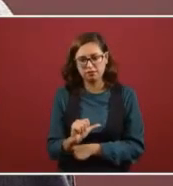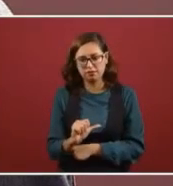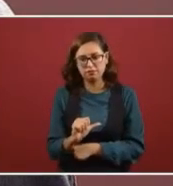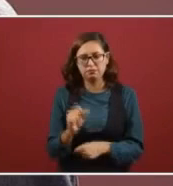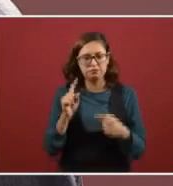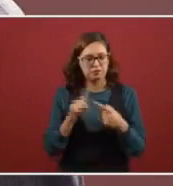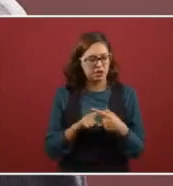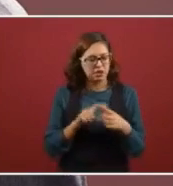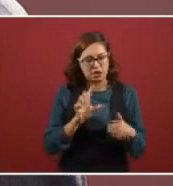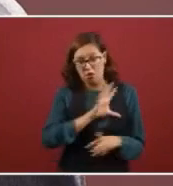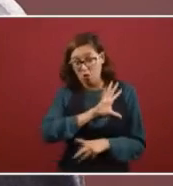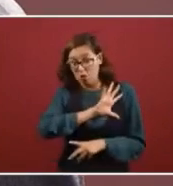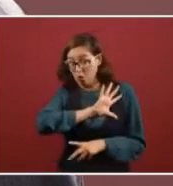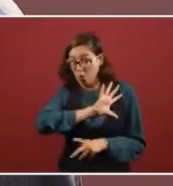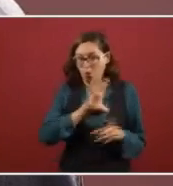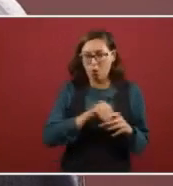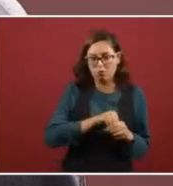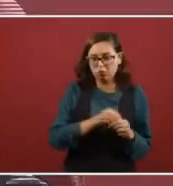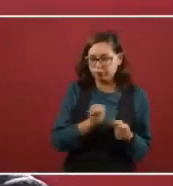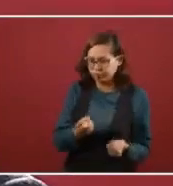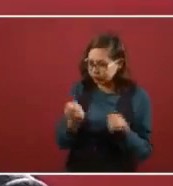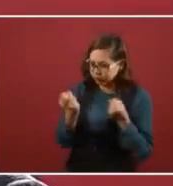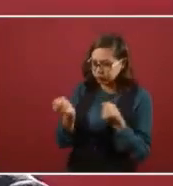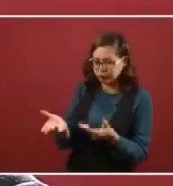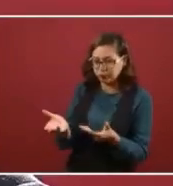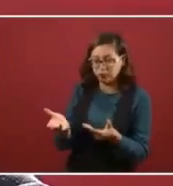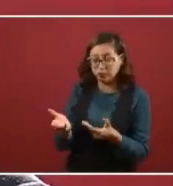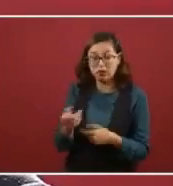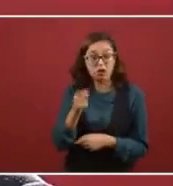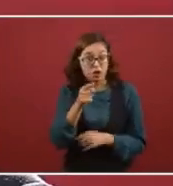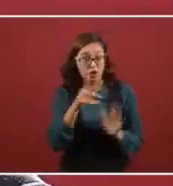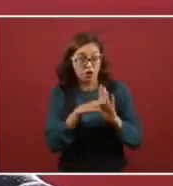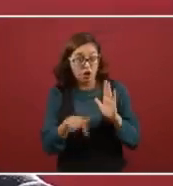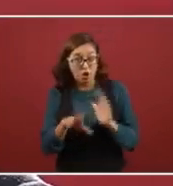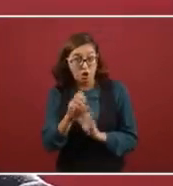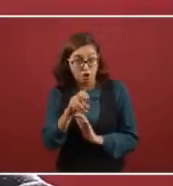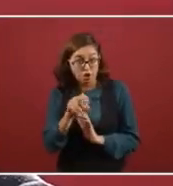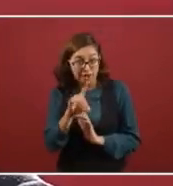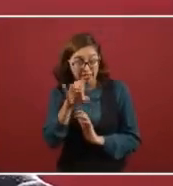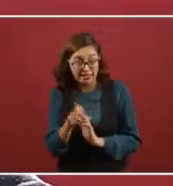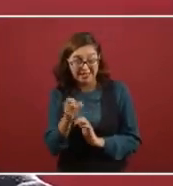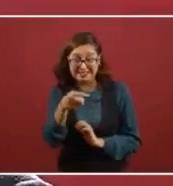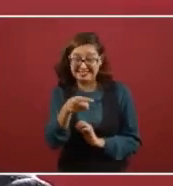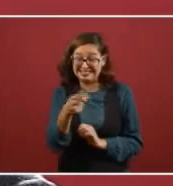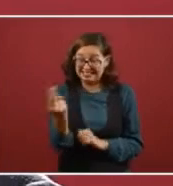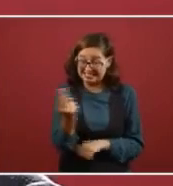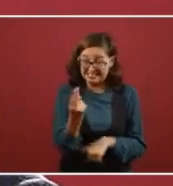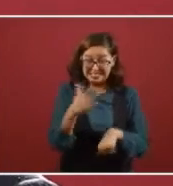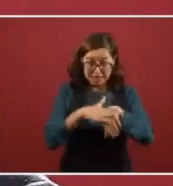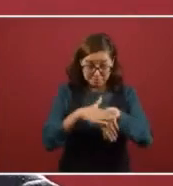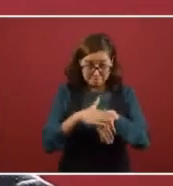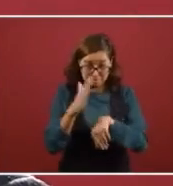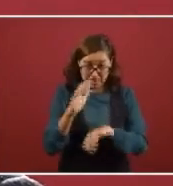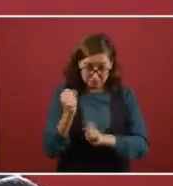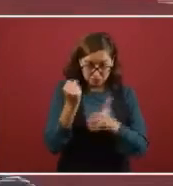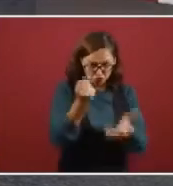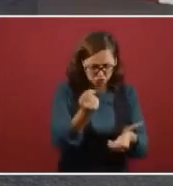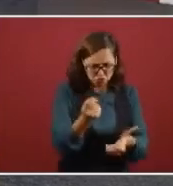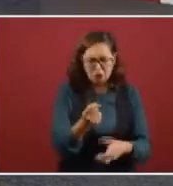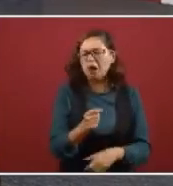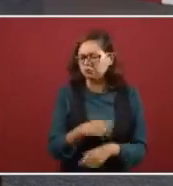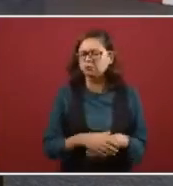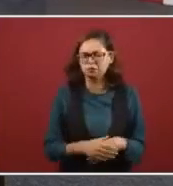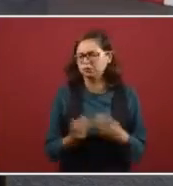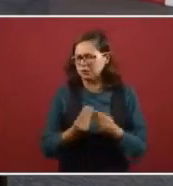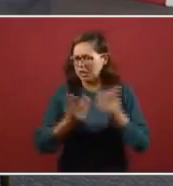que reciben. what they're already receiving. Si la CONADE But if CONADE requires more budget,